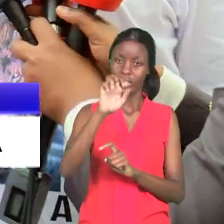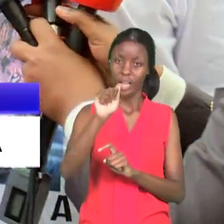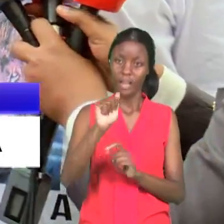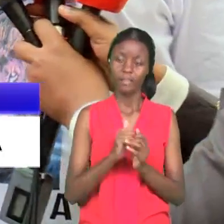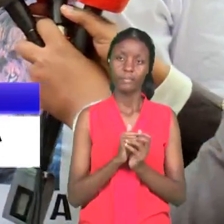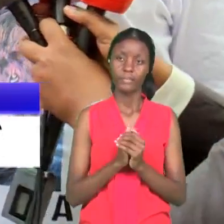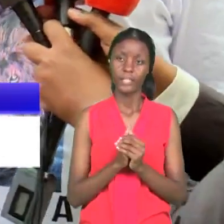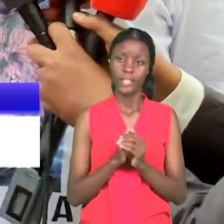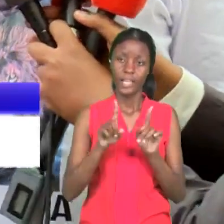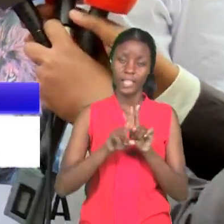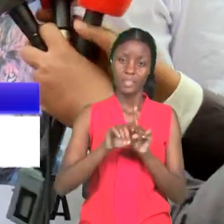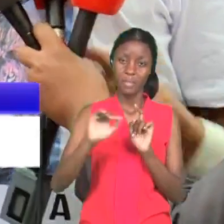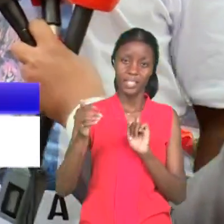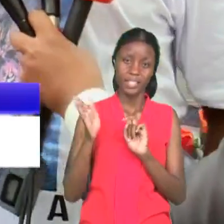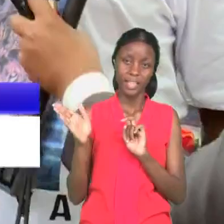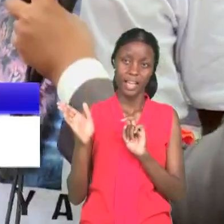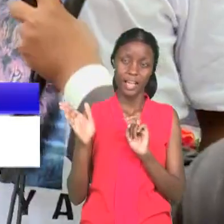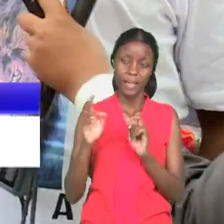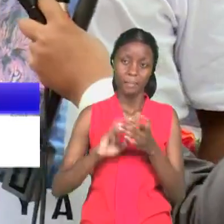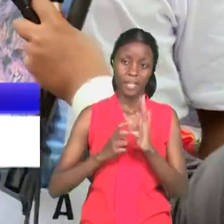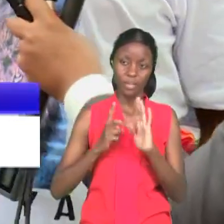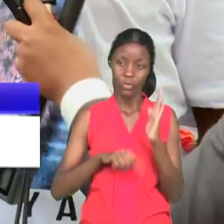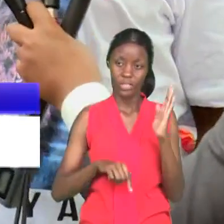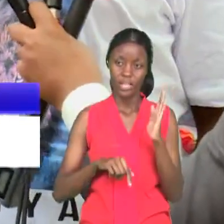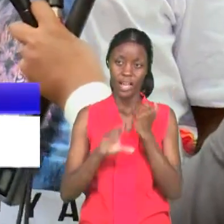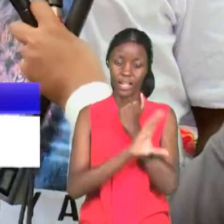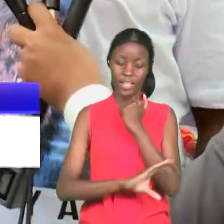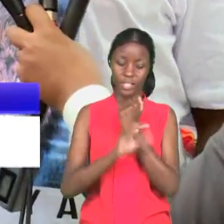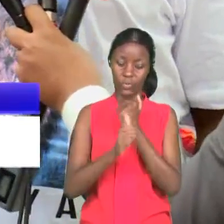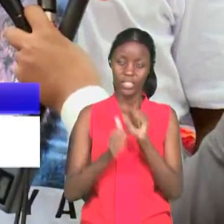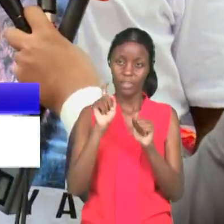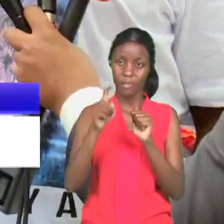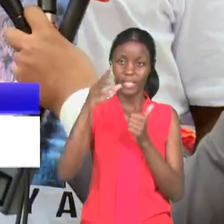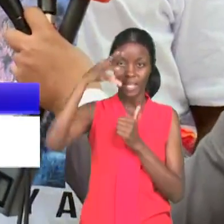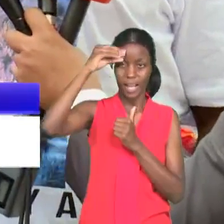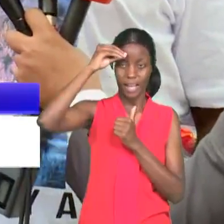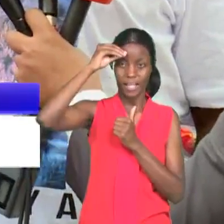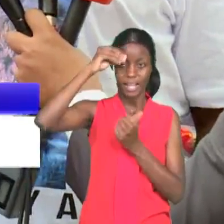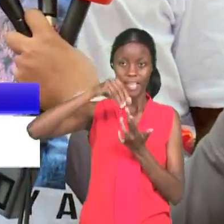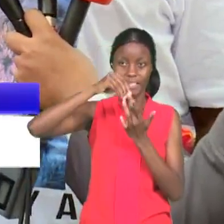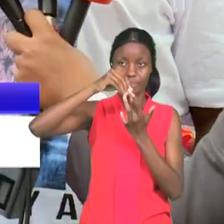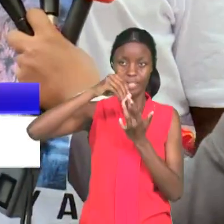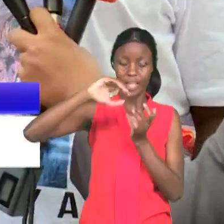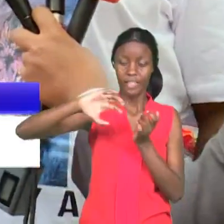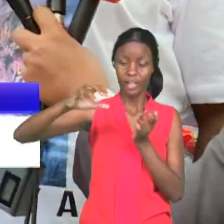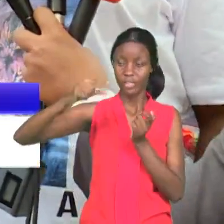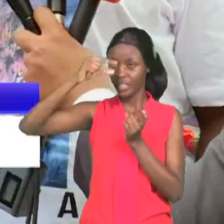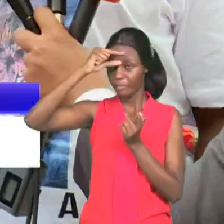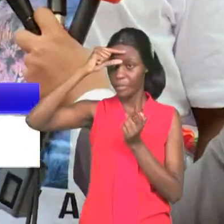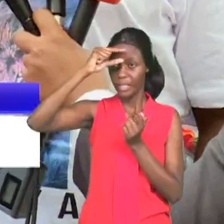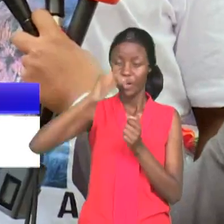and the city of Chunju. That is something which our country need to learn, especially the county government,